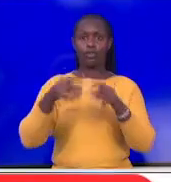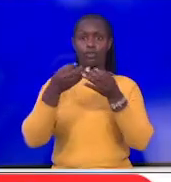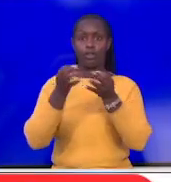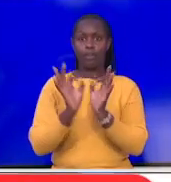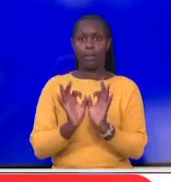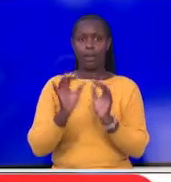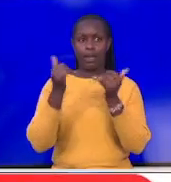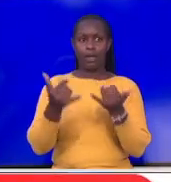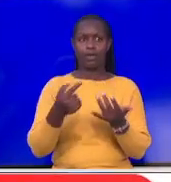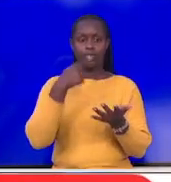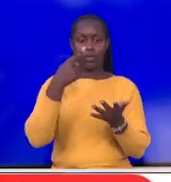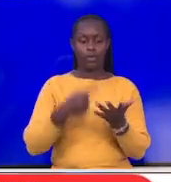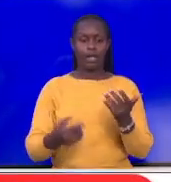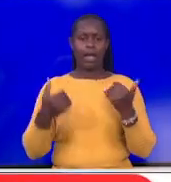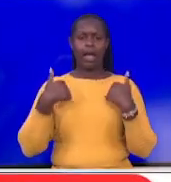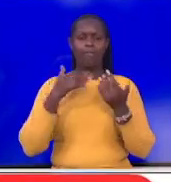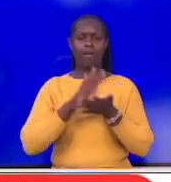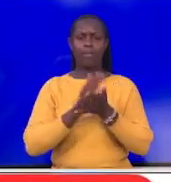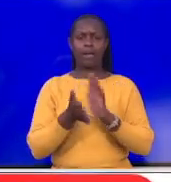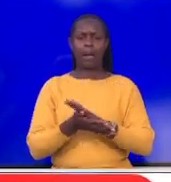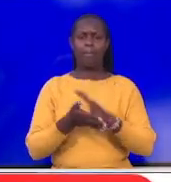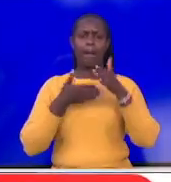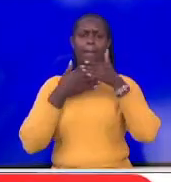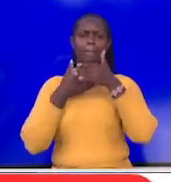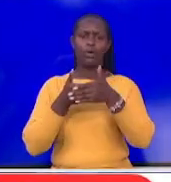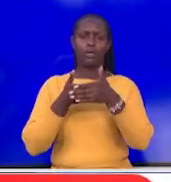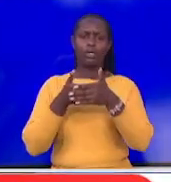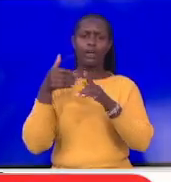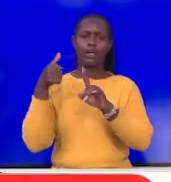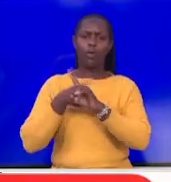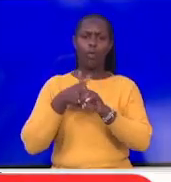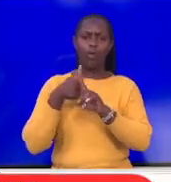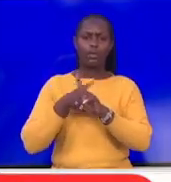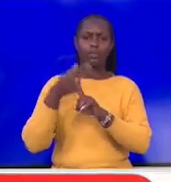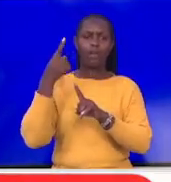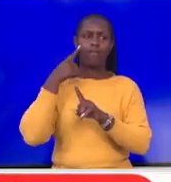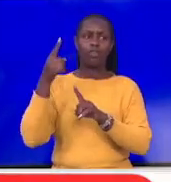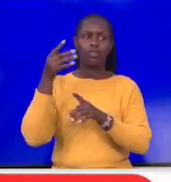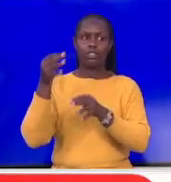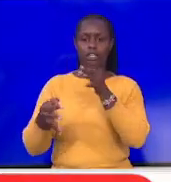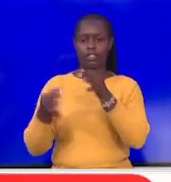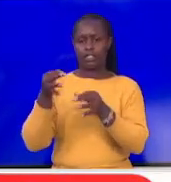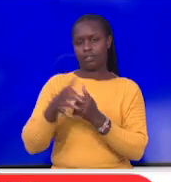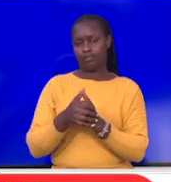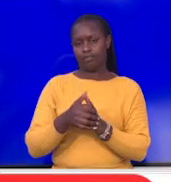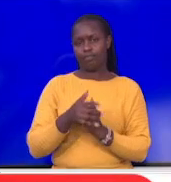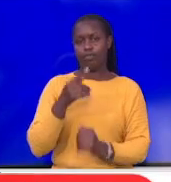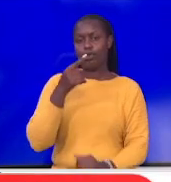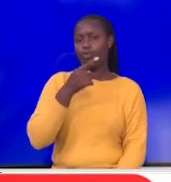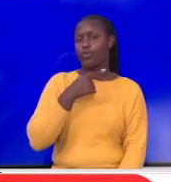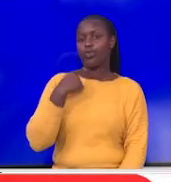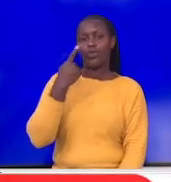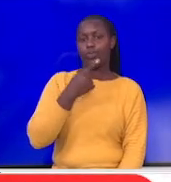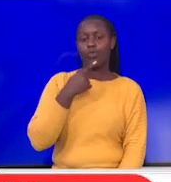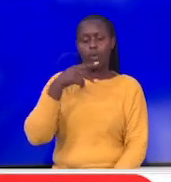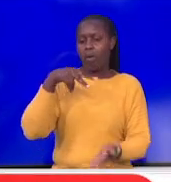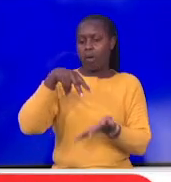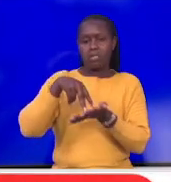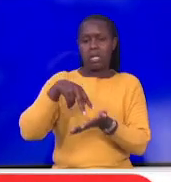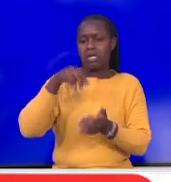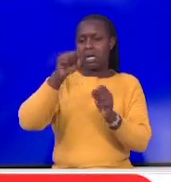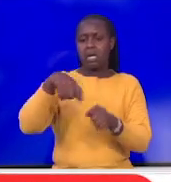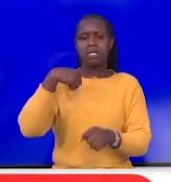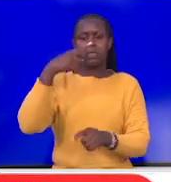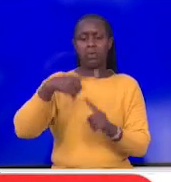has been the greatest hindrance in their quest for justice. Sasa ni nani atasimama polisi mwenyewe aseme ni mimi nilirusha